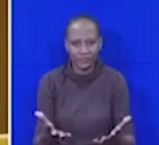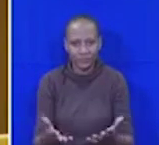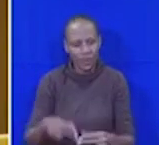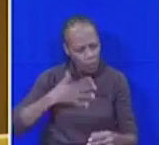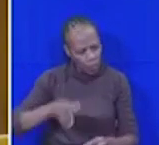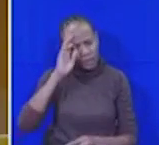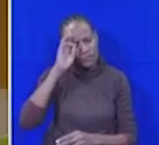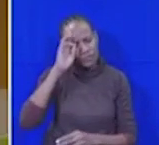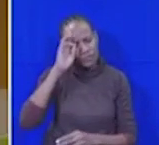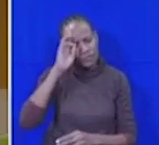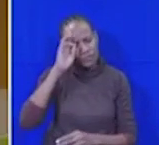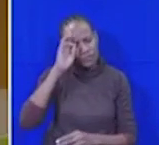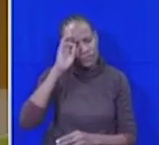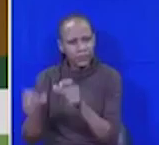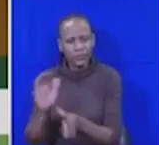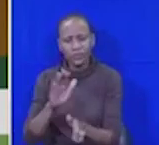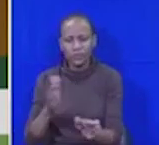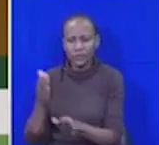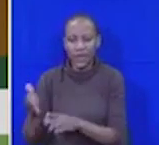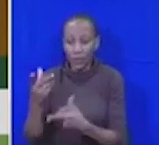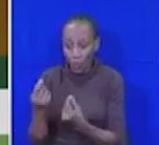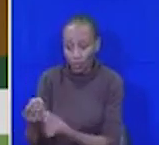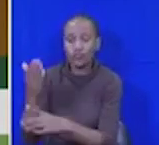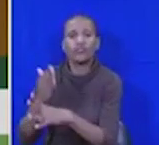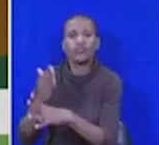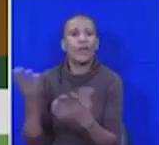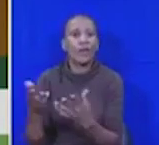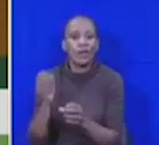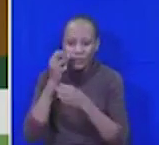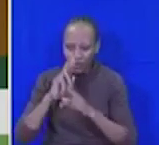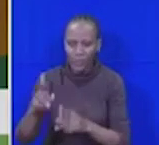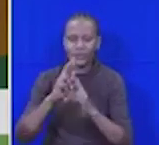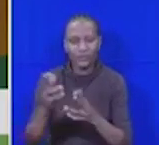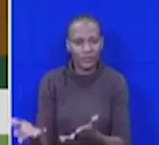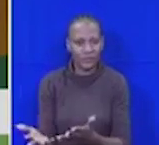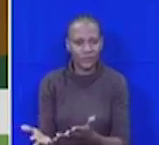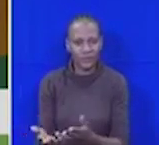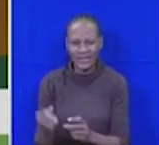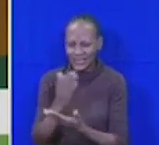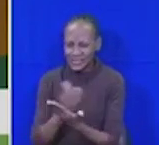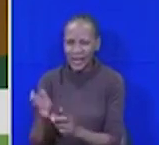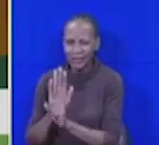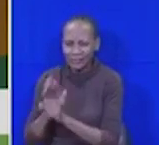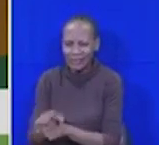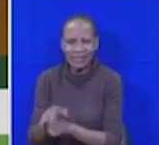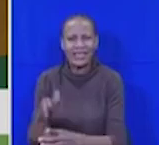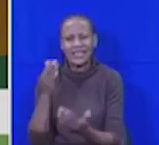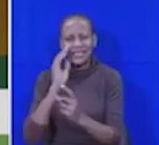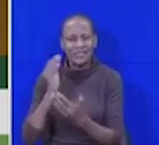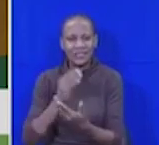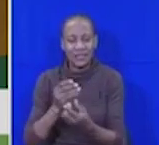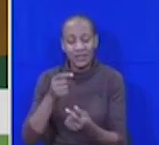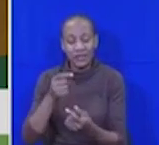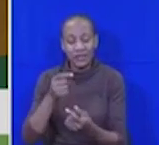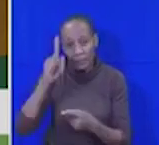in the exercise of their profession. They were imprisoned, assaulted, and harassed in many ways. To mention but a few, we